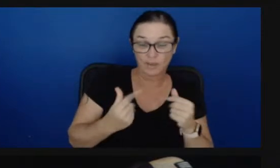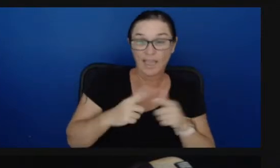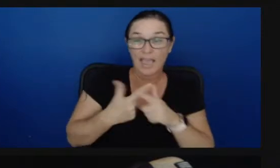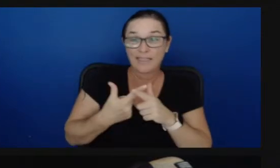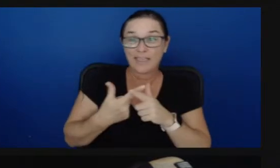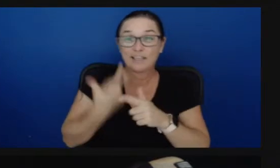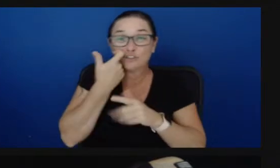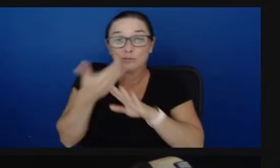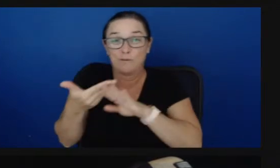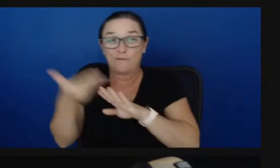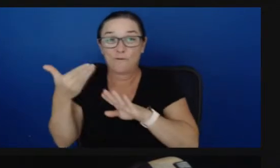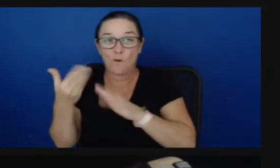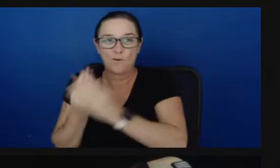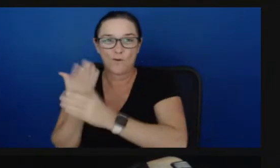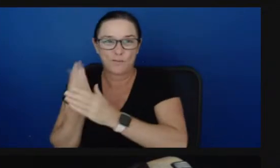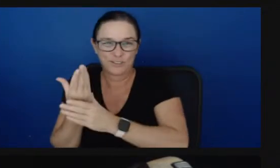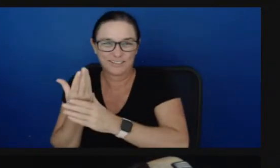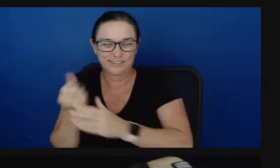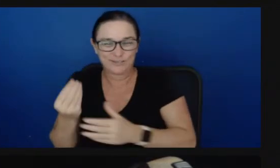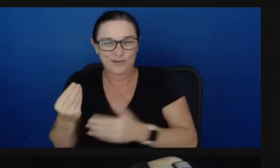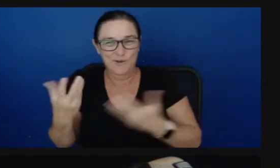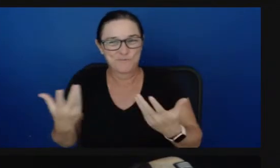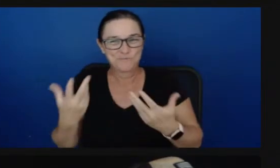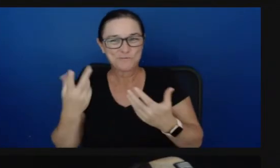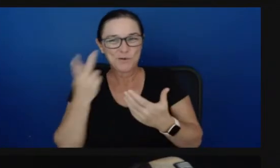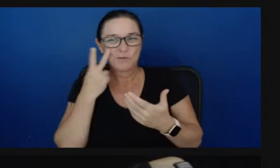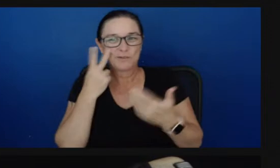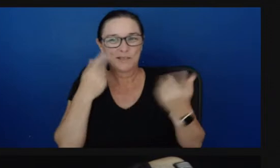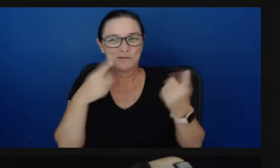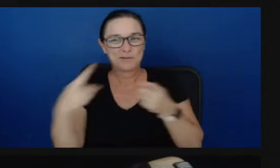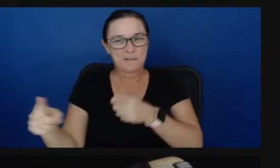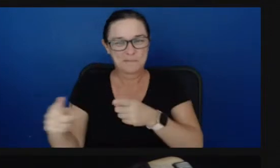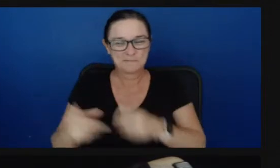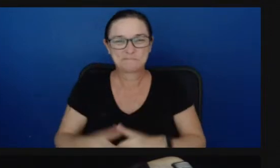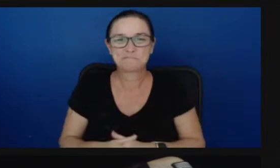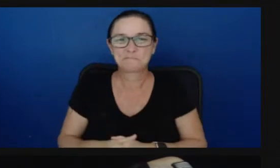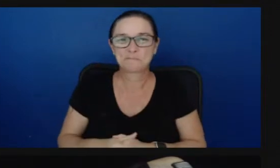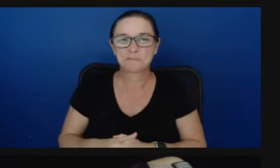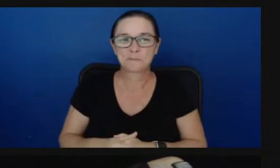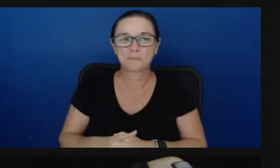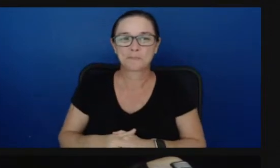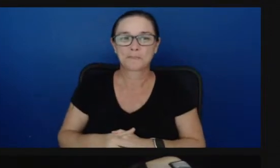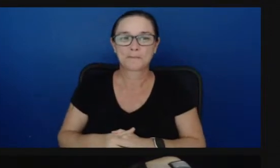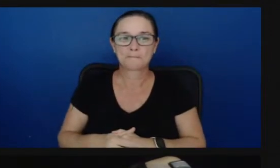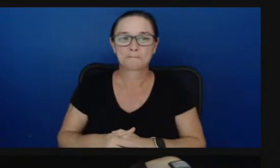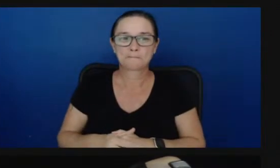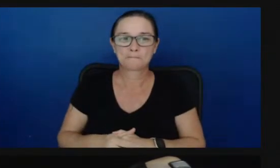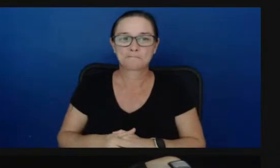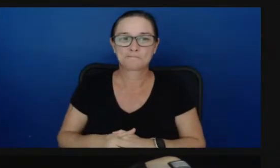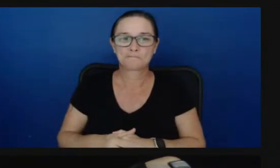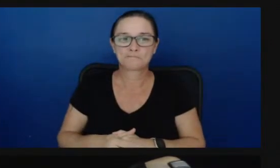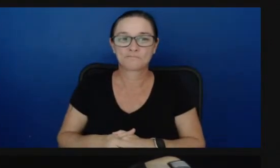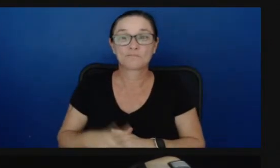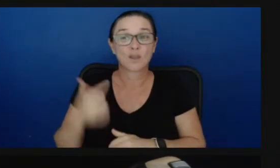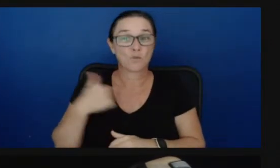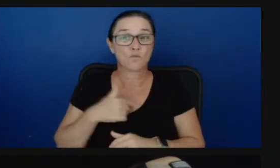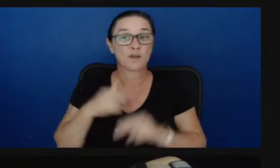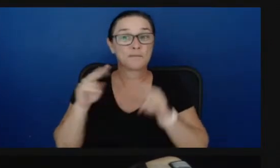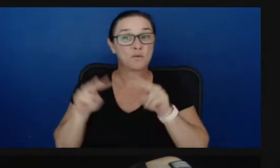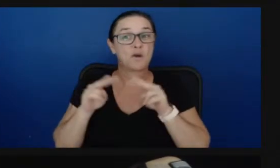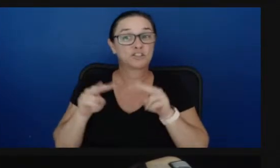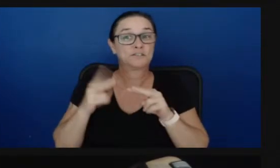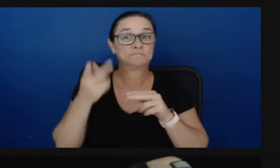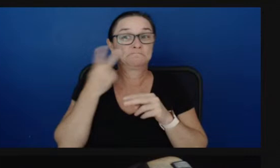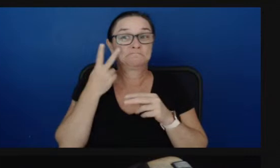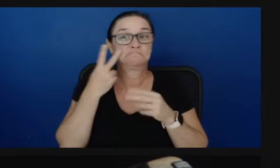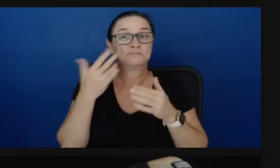So still waiting to see how things are adjusting. And we'll keep monitoring that as we move forward through time